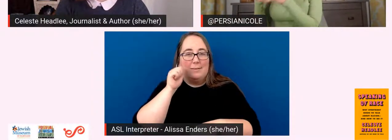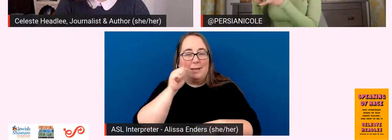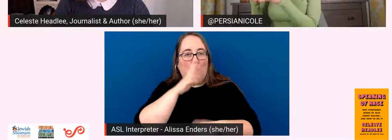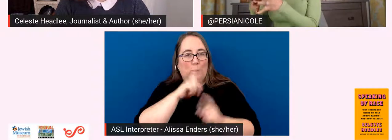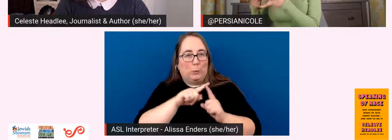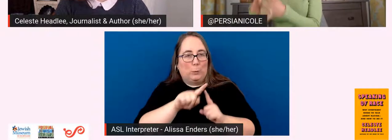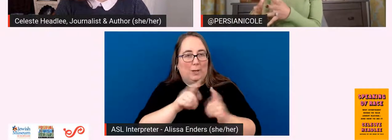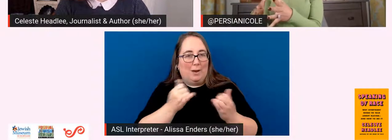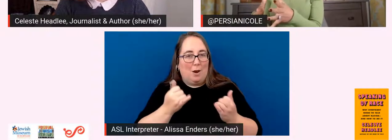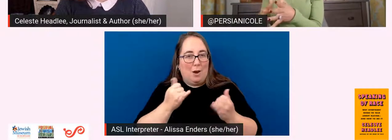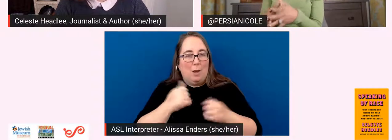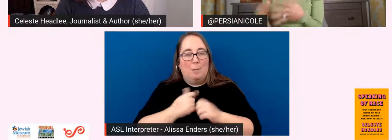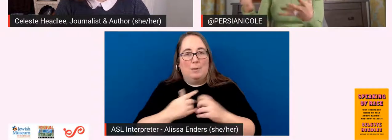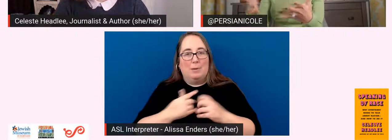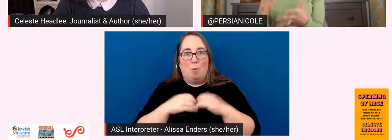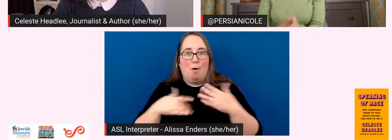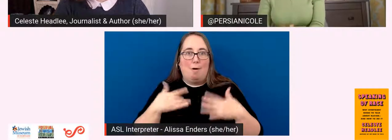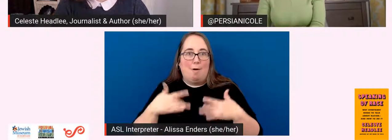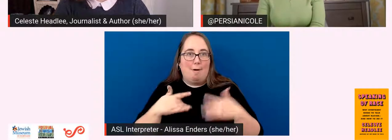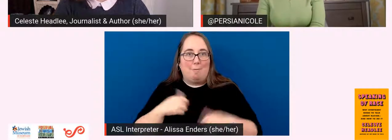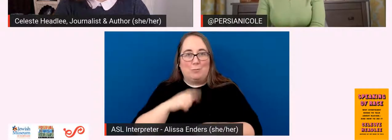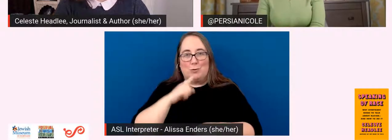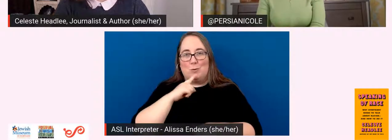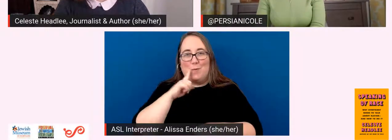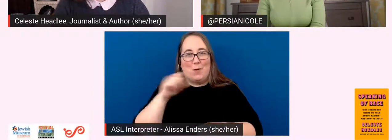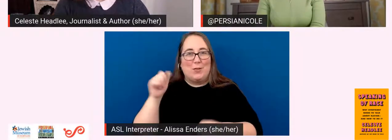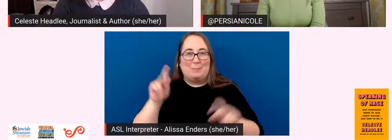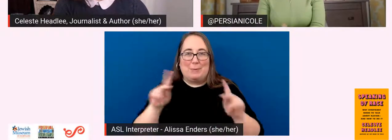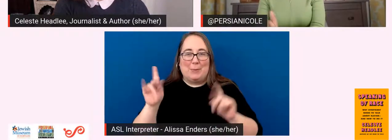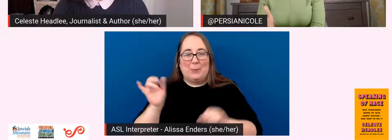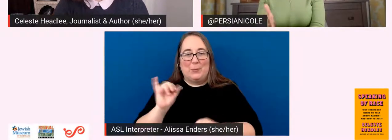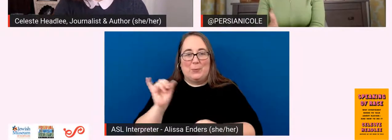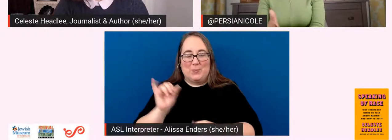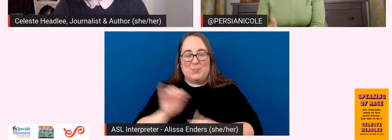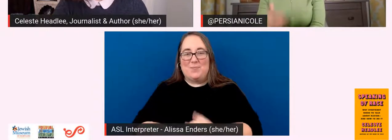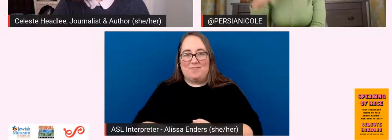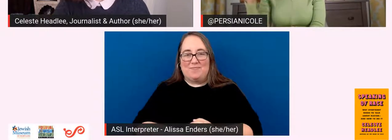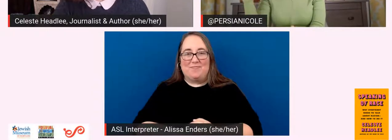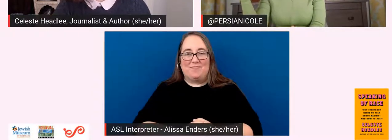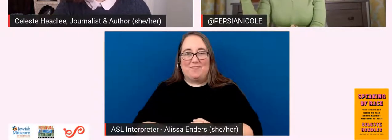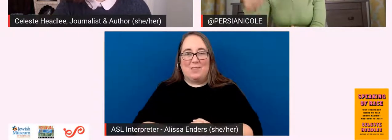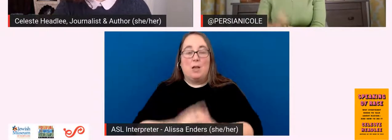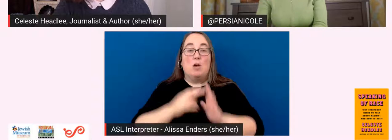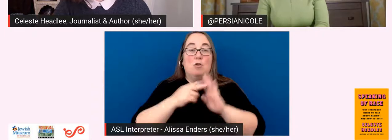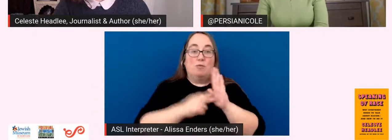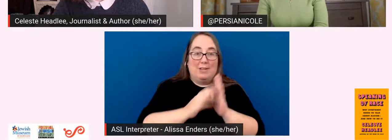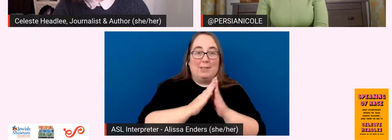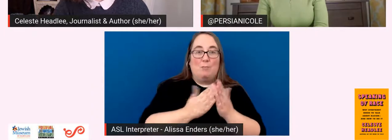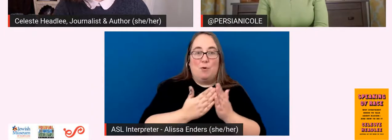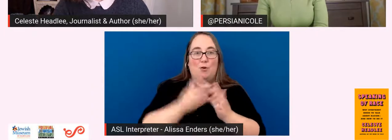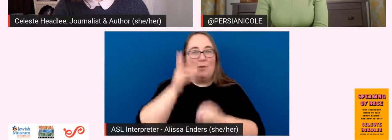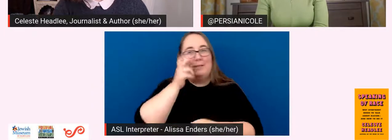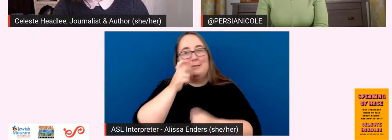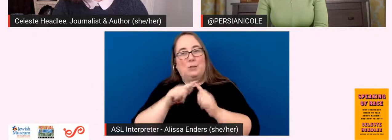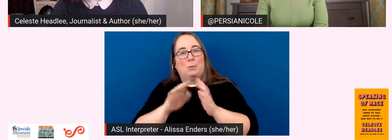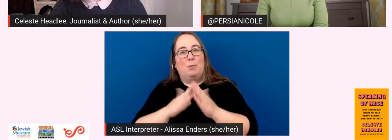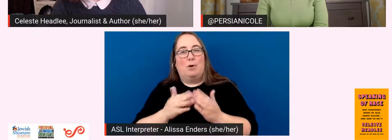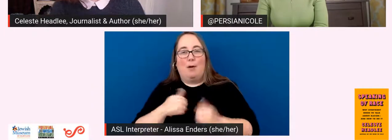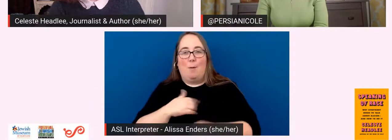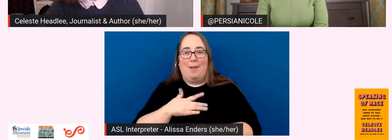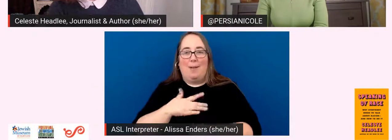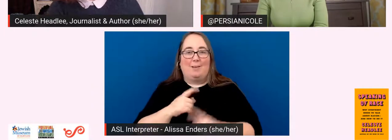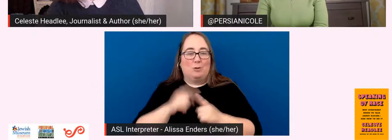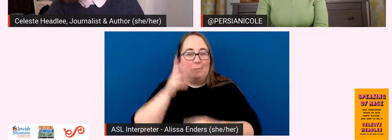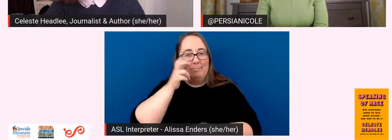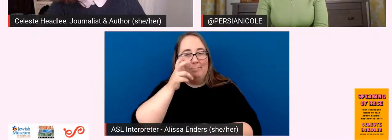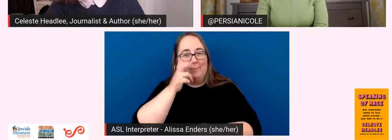like makes you more excited. And I'm sure for everybody else watching as well to actually read the book or listen to the book. So I would